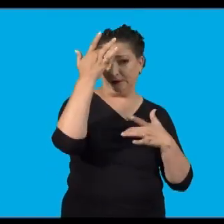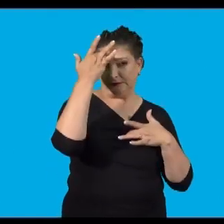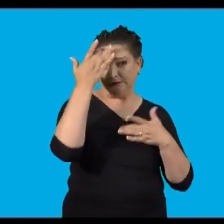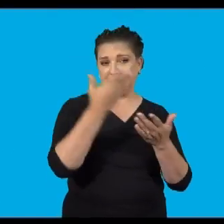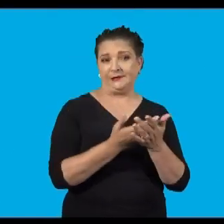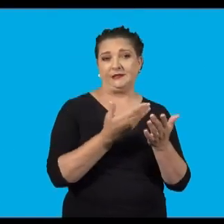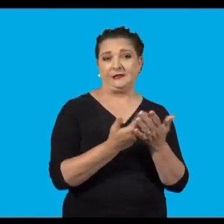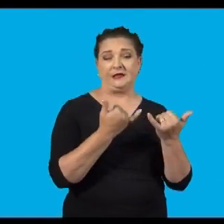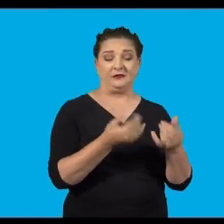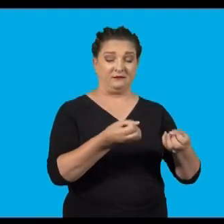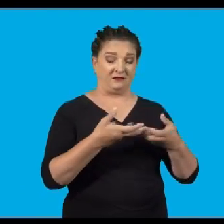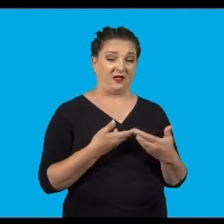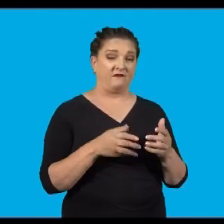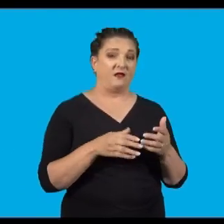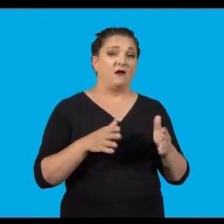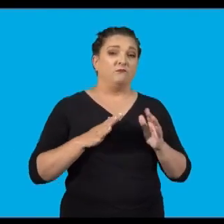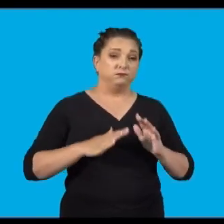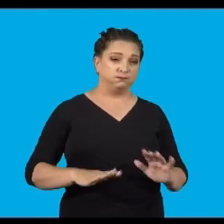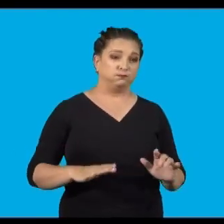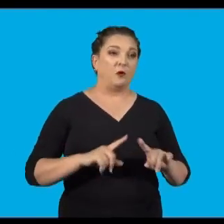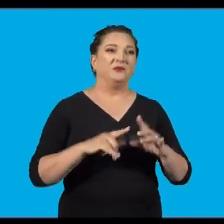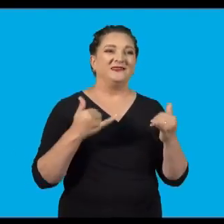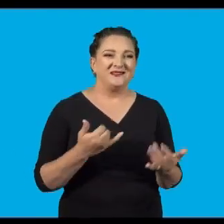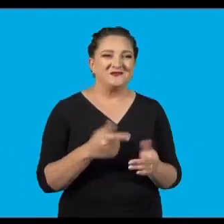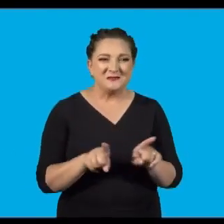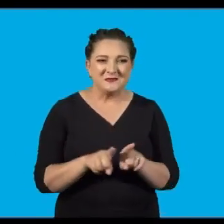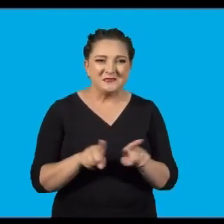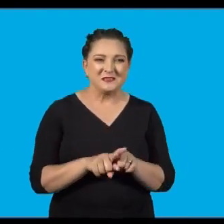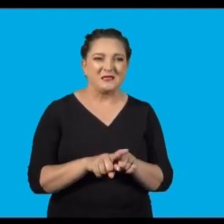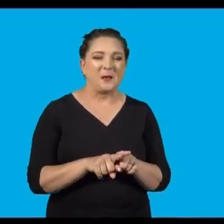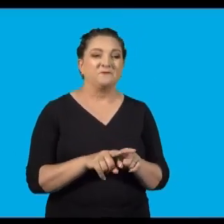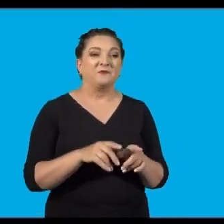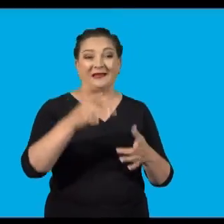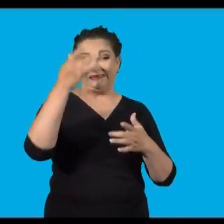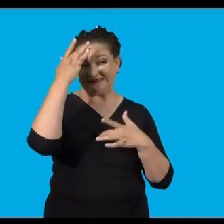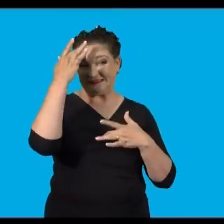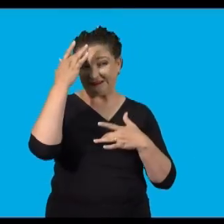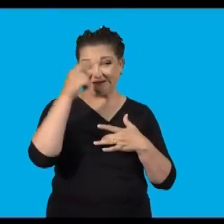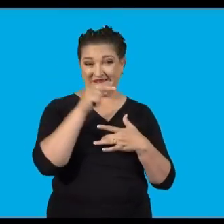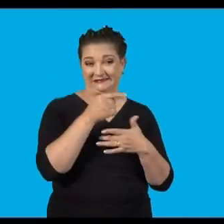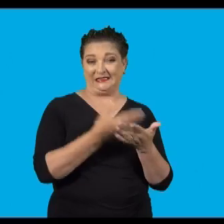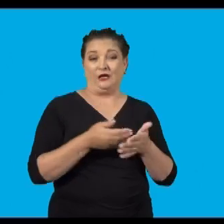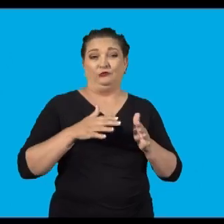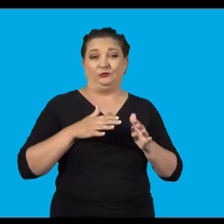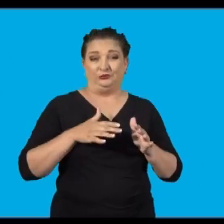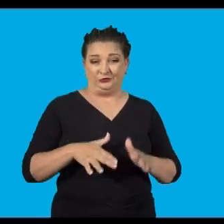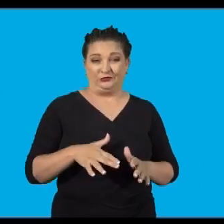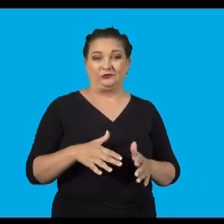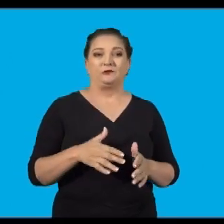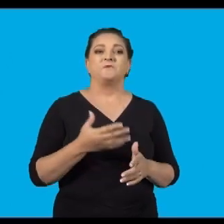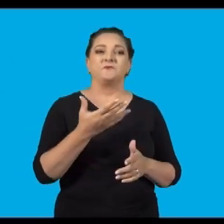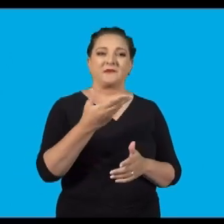causing paralysis. An illness causing paralysis had been developed See how constant my